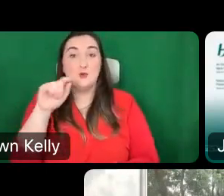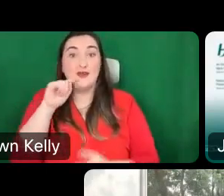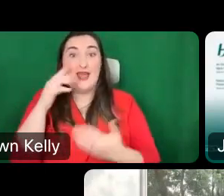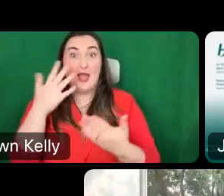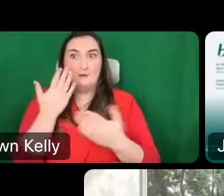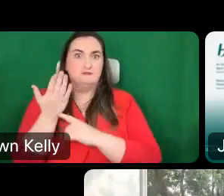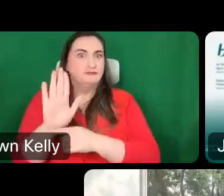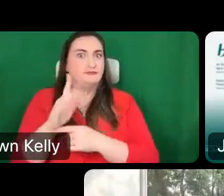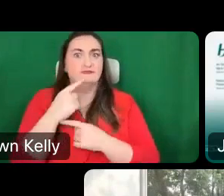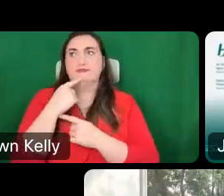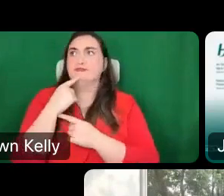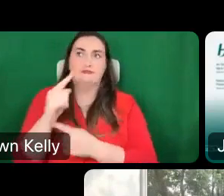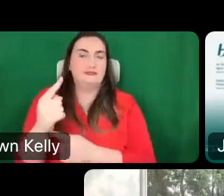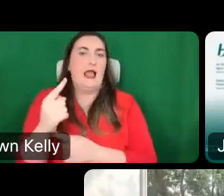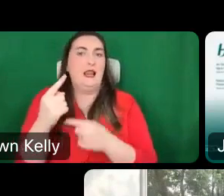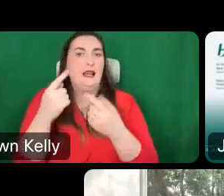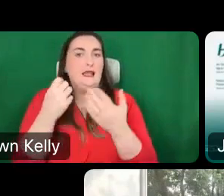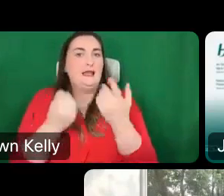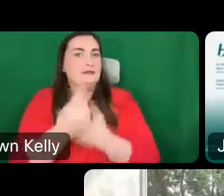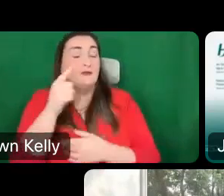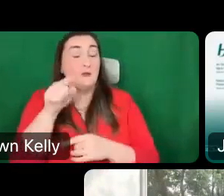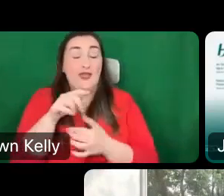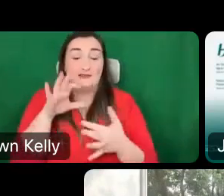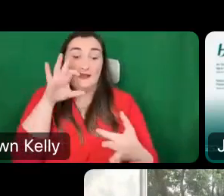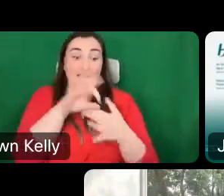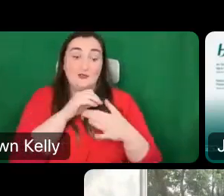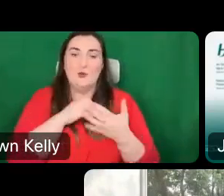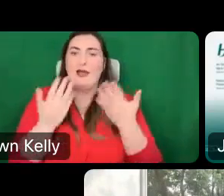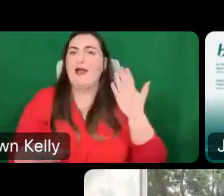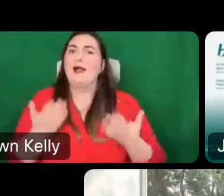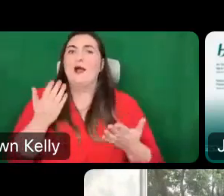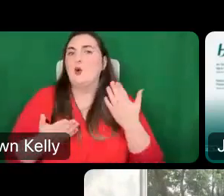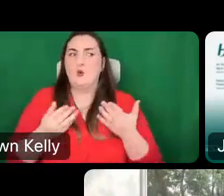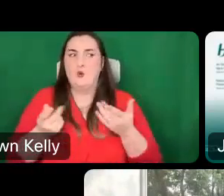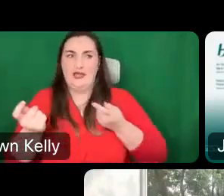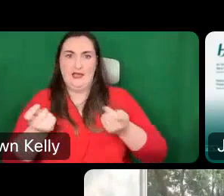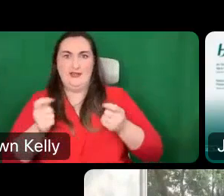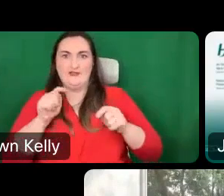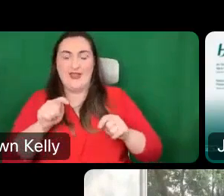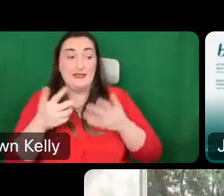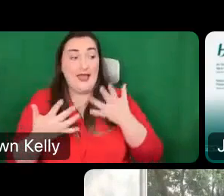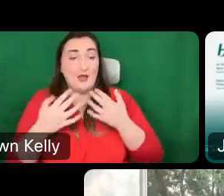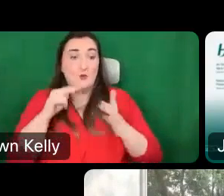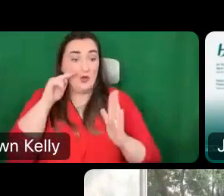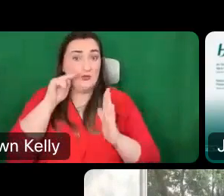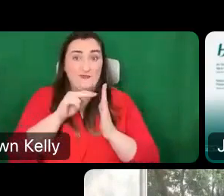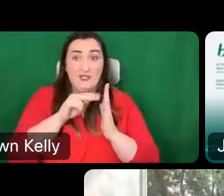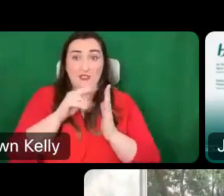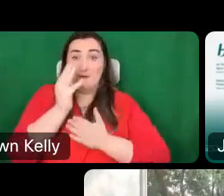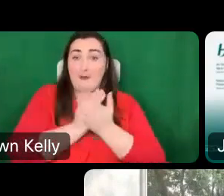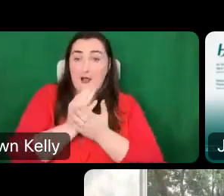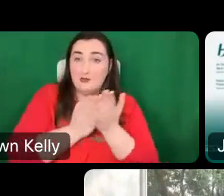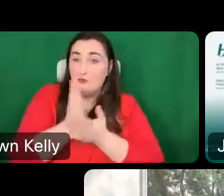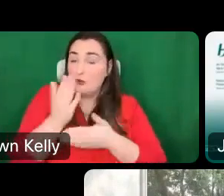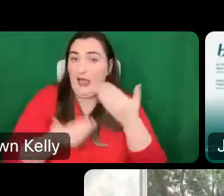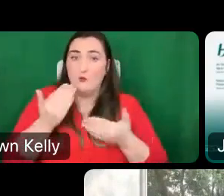incidents. And it's that piece around, well, how are we going to manage that? How are we going to do that notification piece? So they're all pieces that